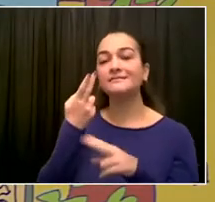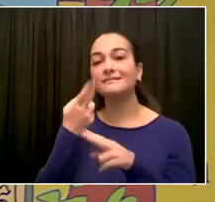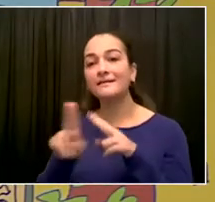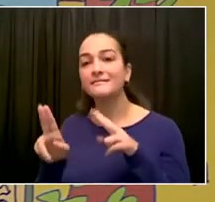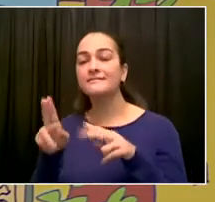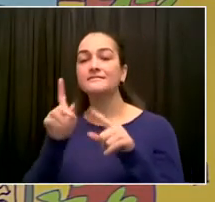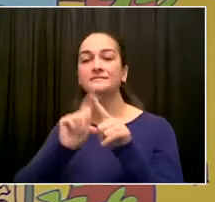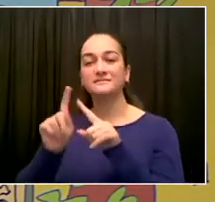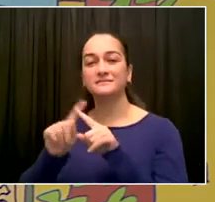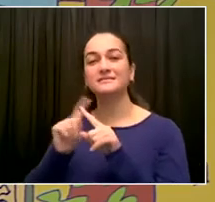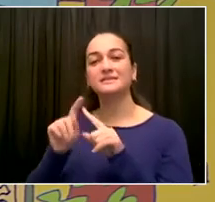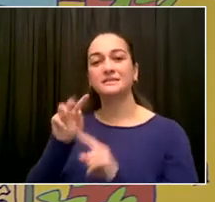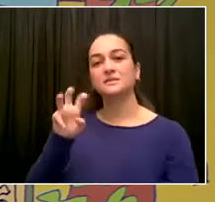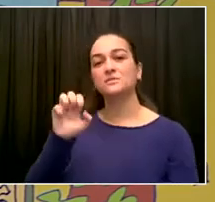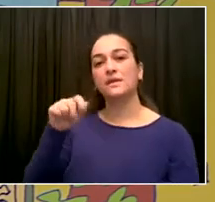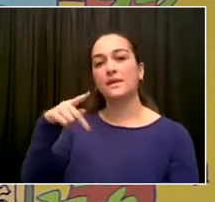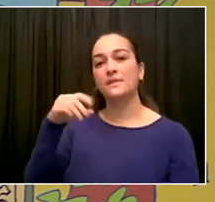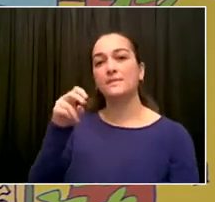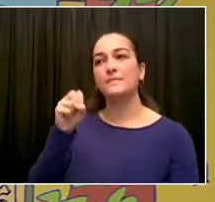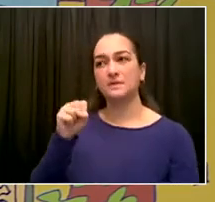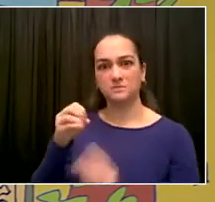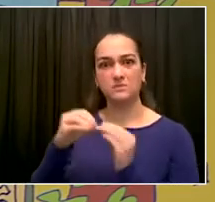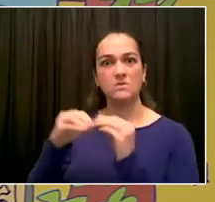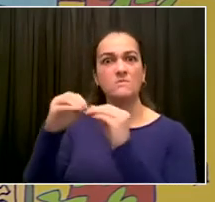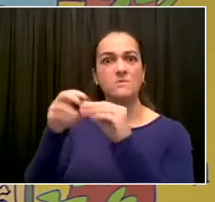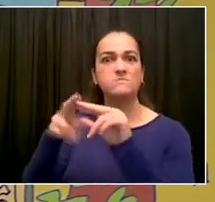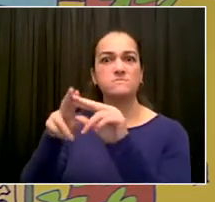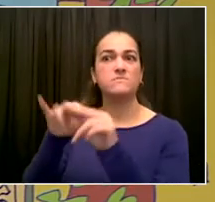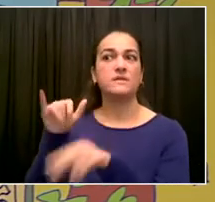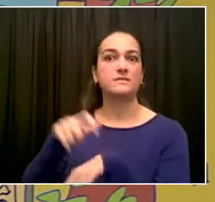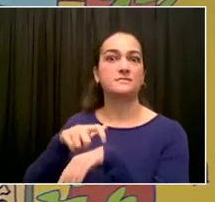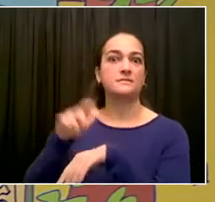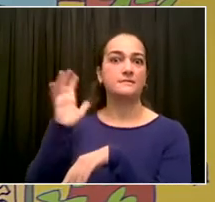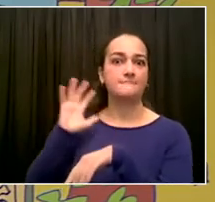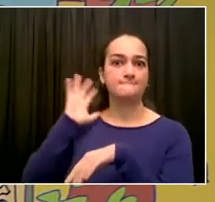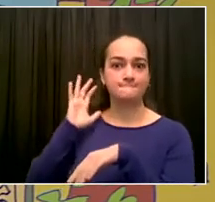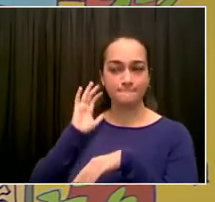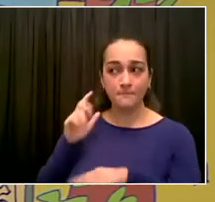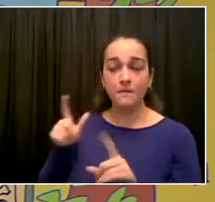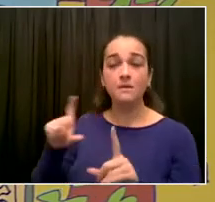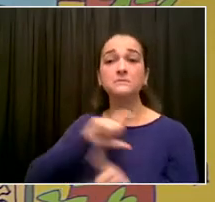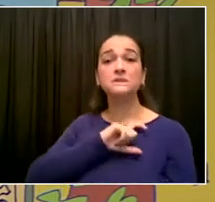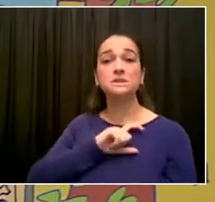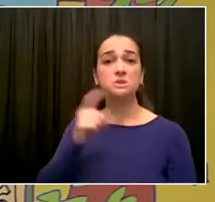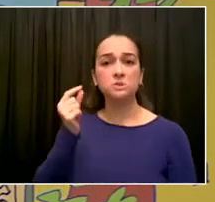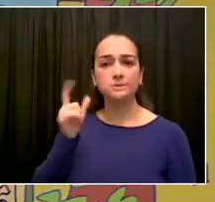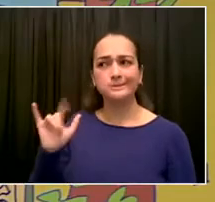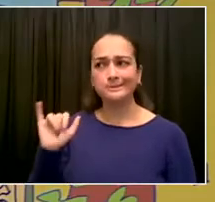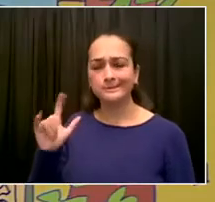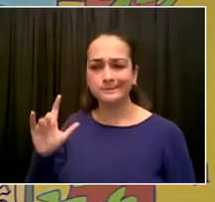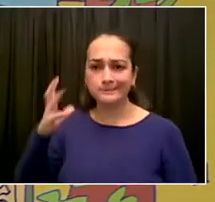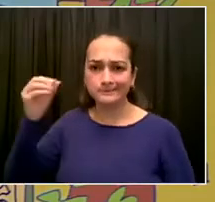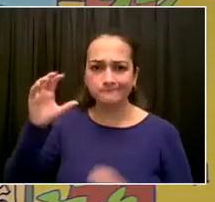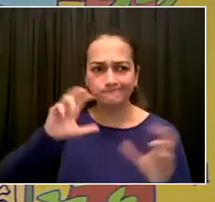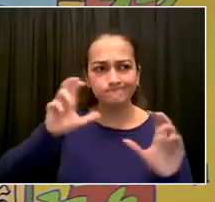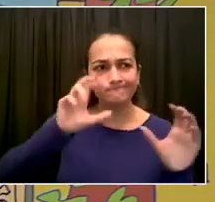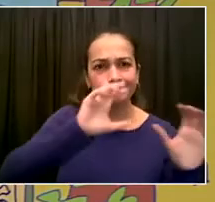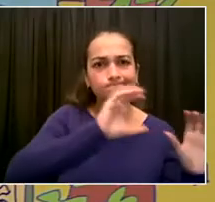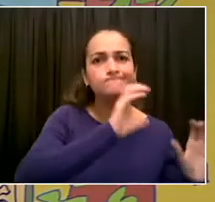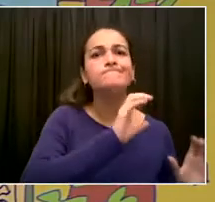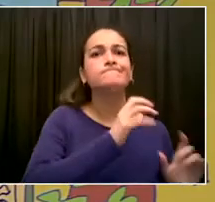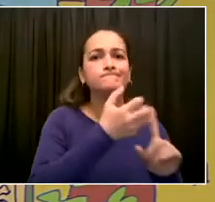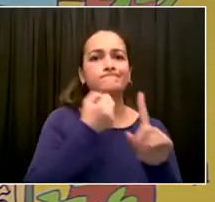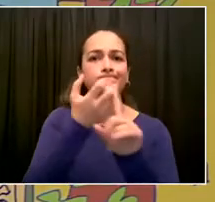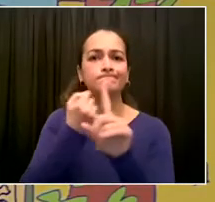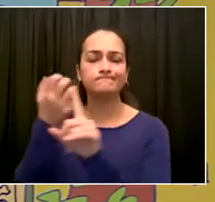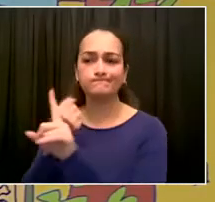a problem in the city. There's too many weapons out there. It's obvious. And look, school safety, NYPD, they have done a great job of finding these